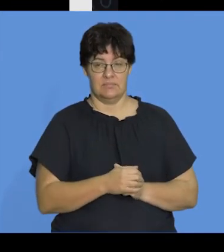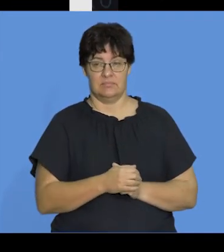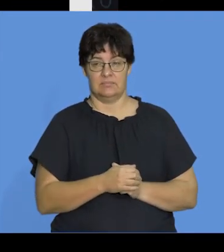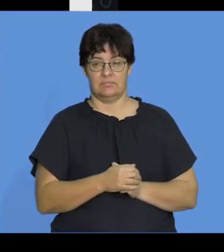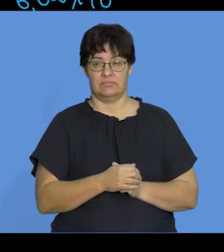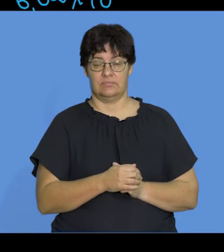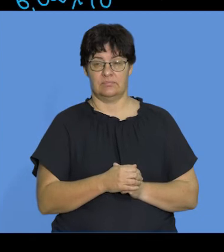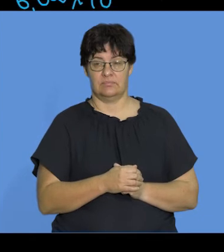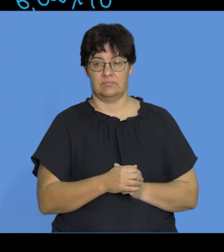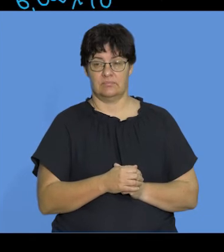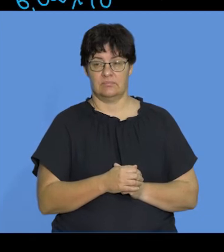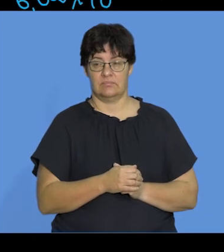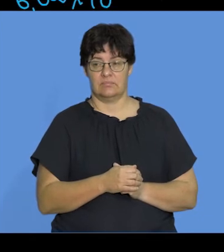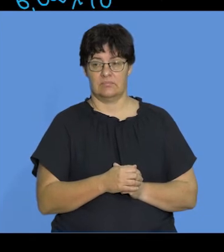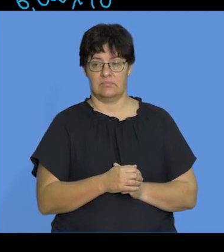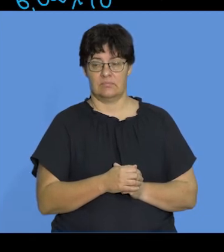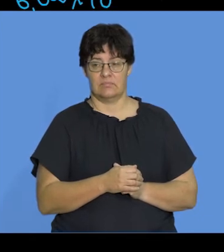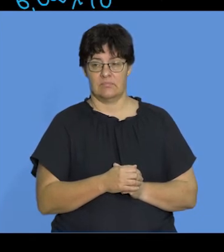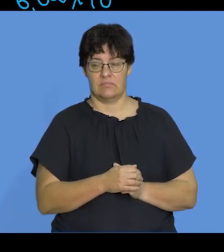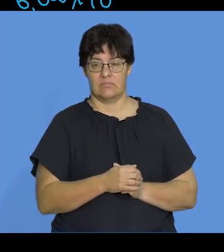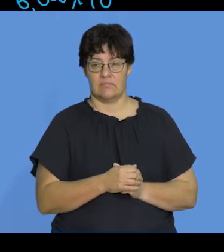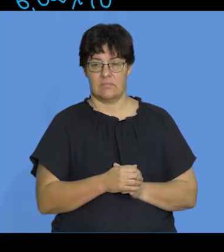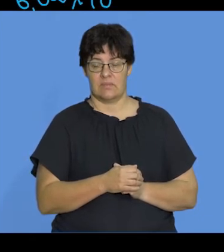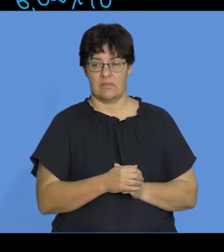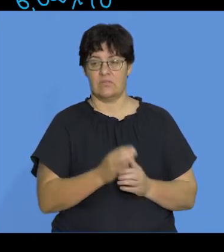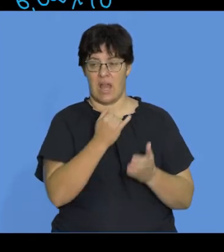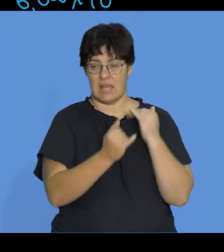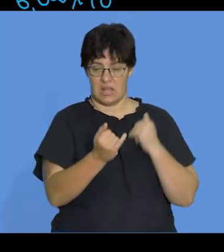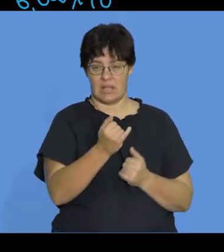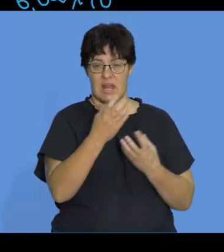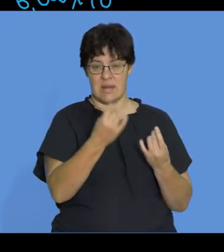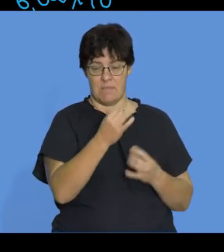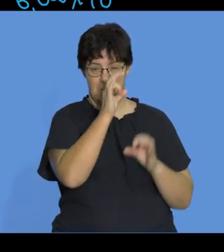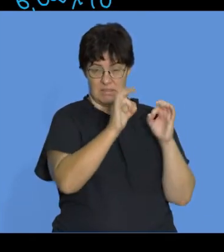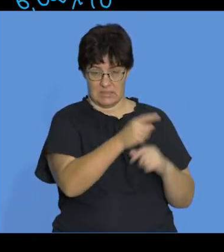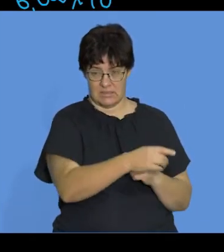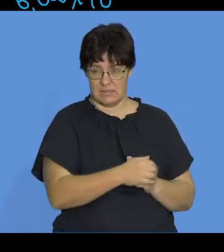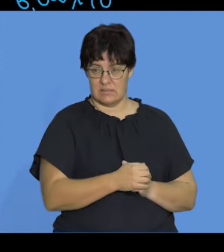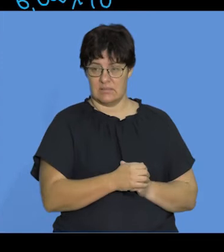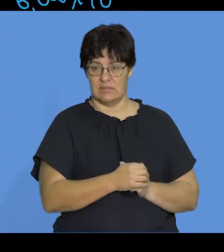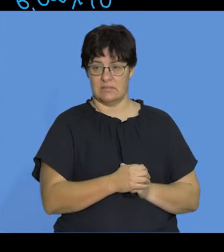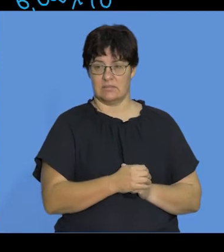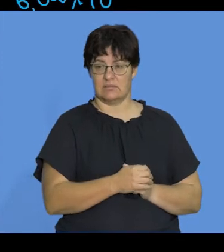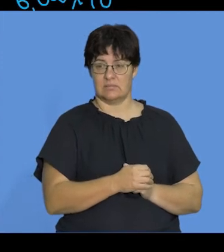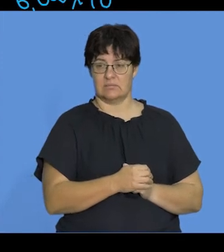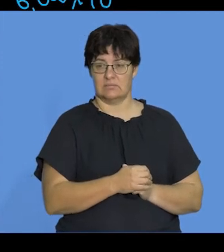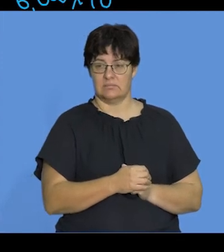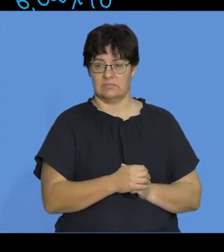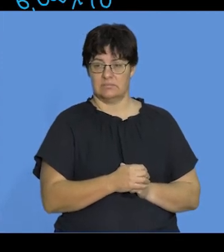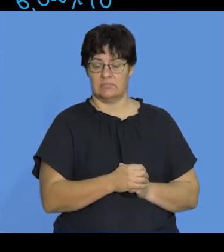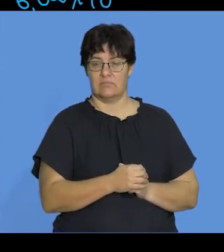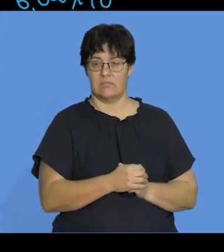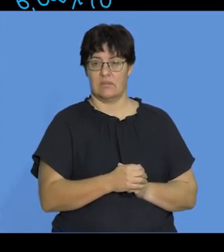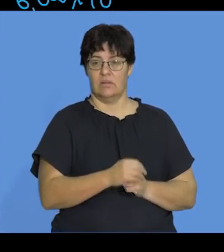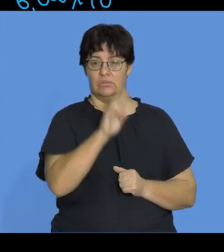our calculator, okay? What does it give us? It's actually a product. We can isolate the number of particles, okay? So which